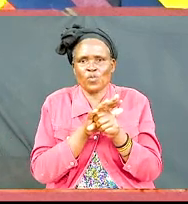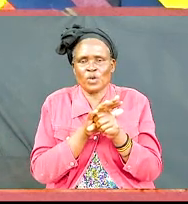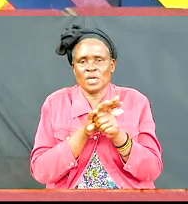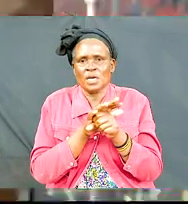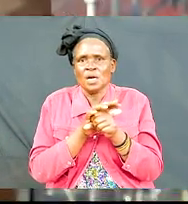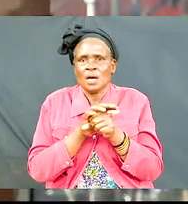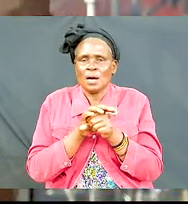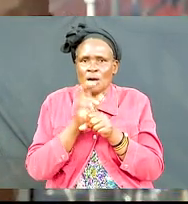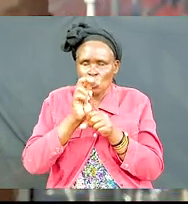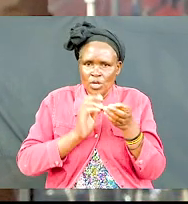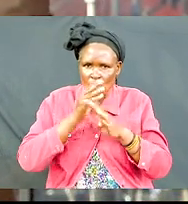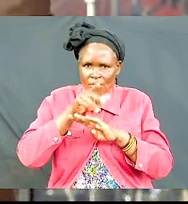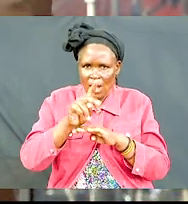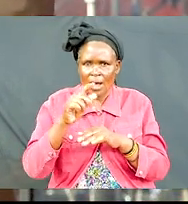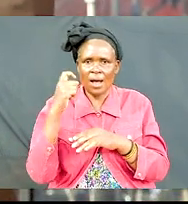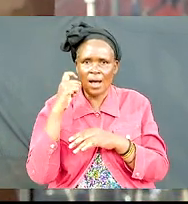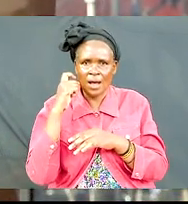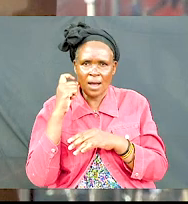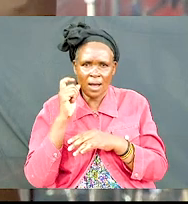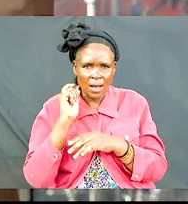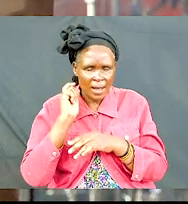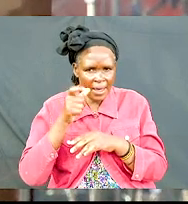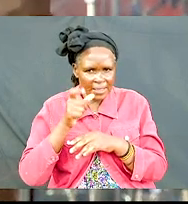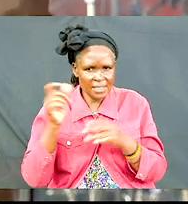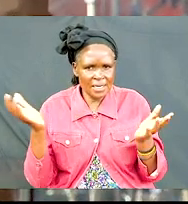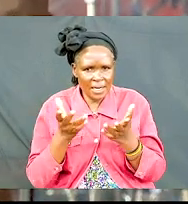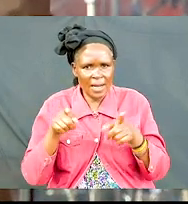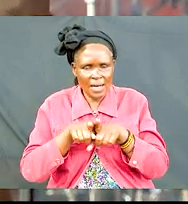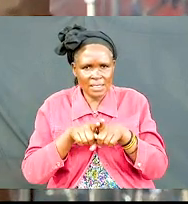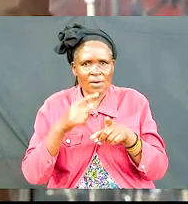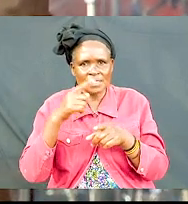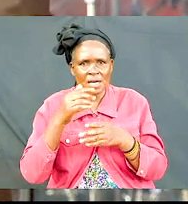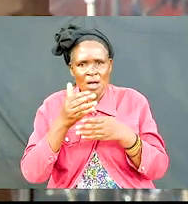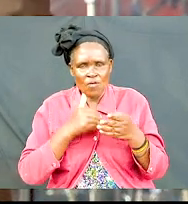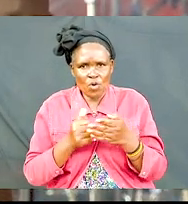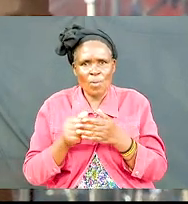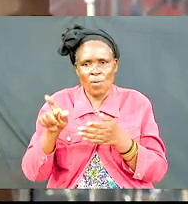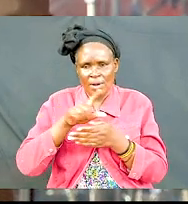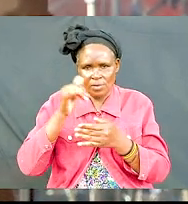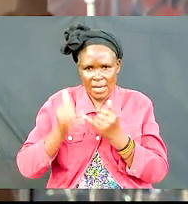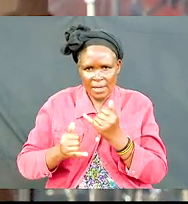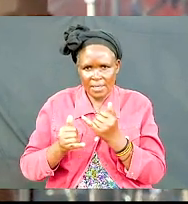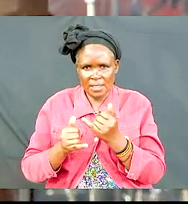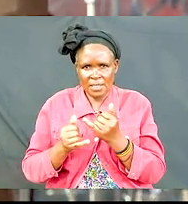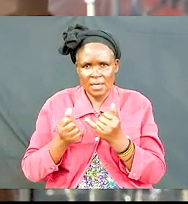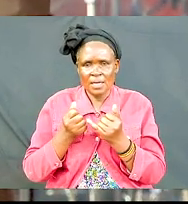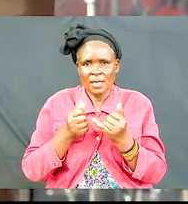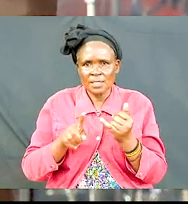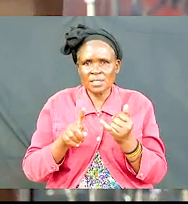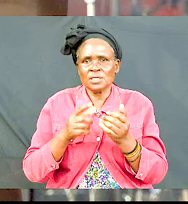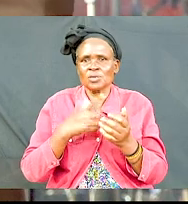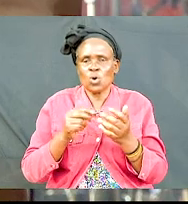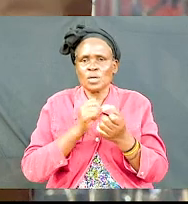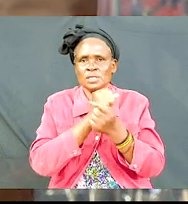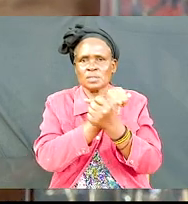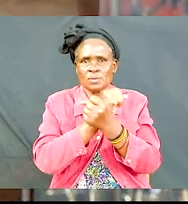eggs. Here, the bird was safe from her predatory enemies, shielded and